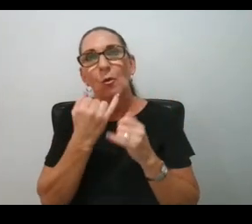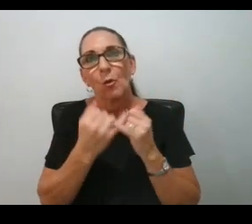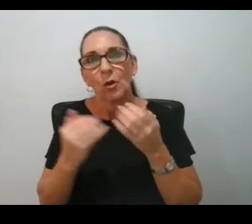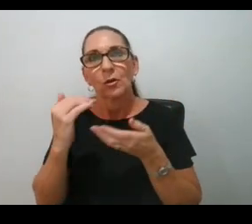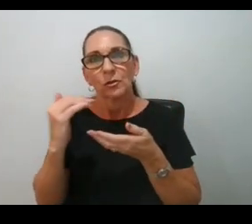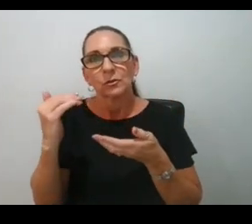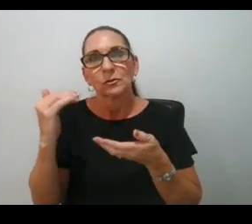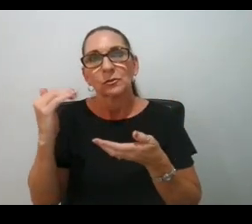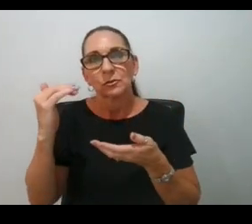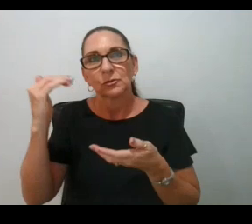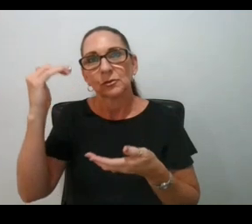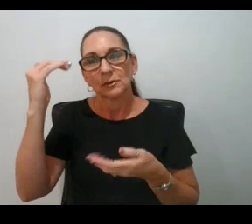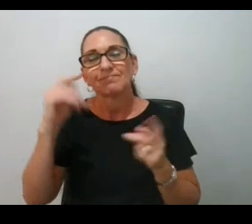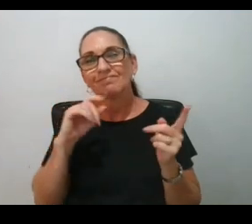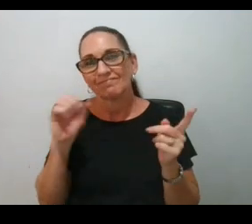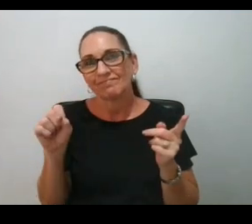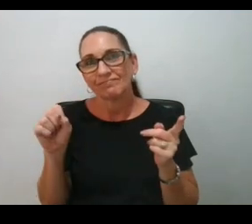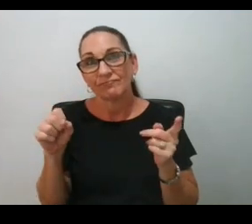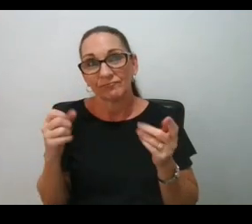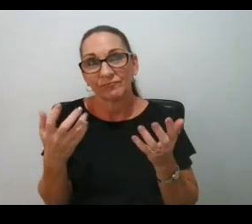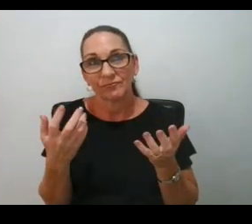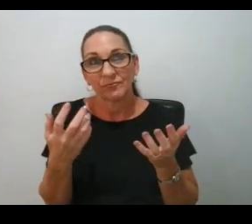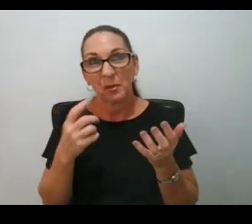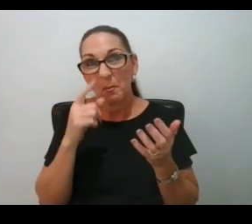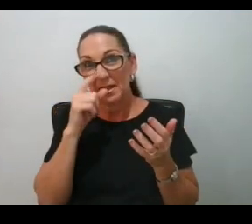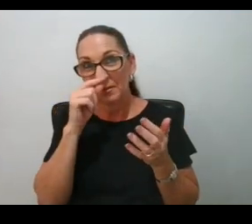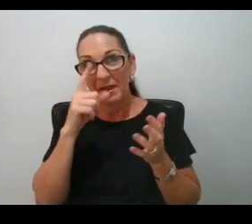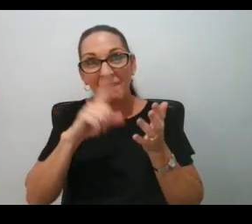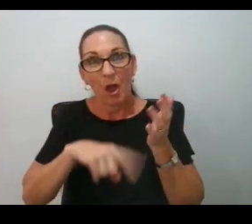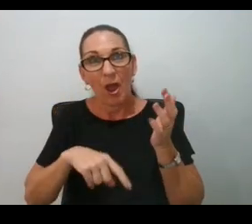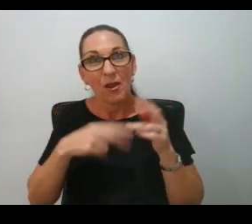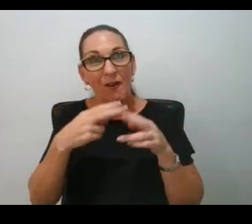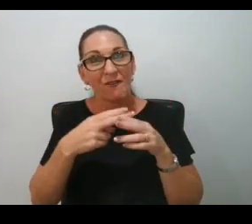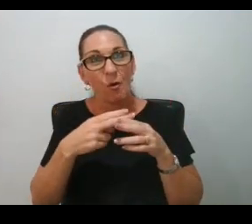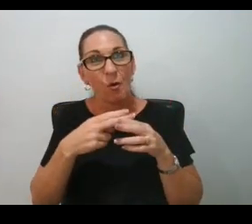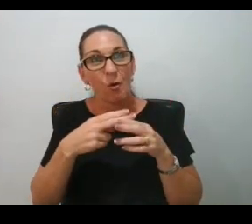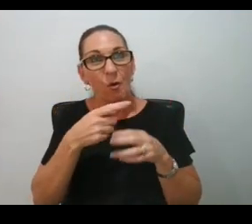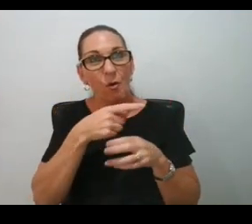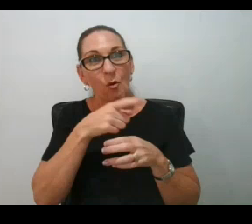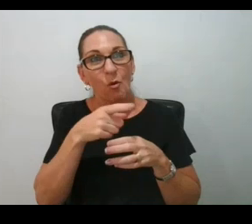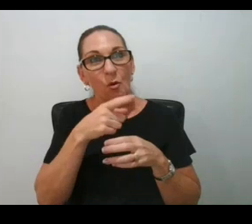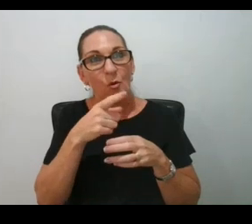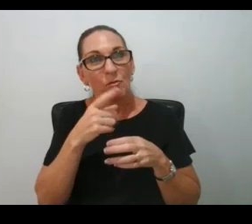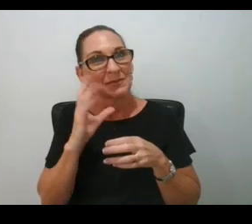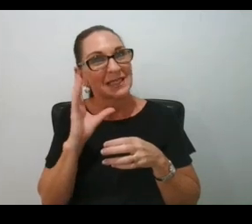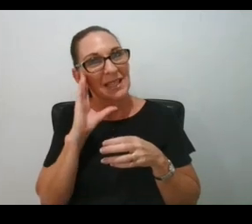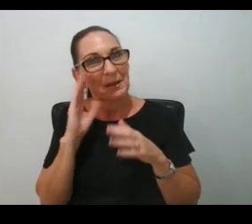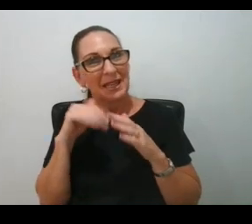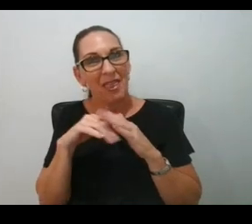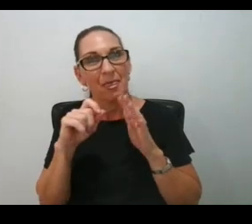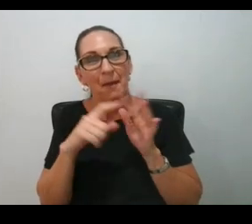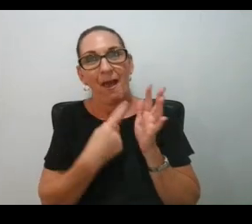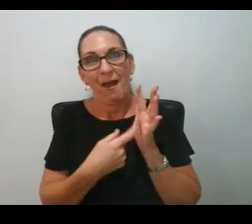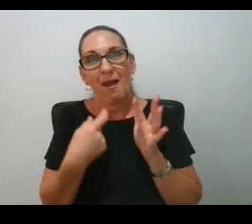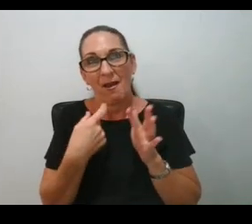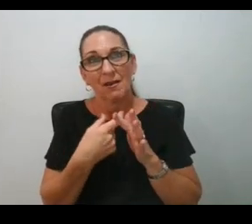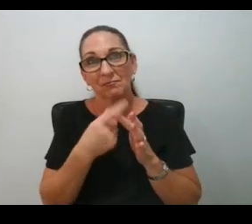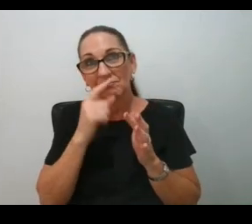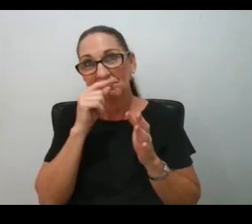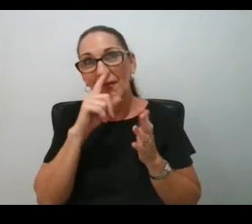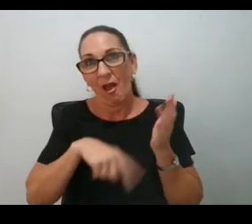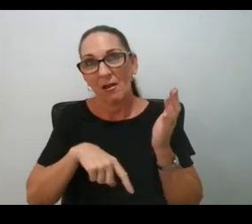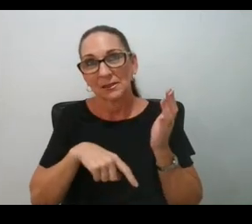cost. And potentially being fined for being in the park or attempting to live in the park. There are potential fines around that.